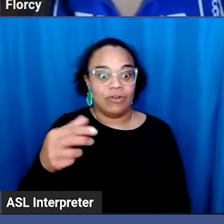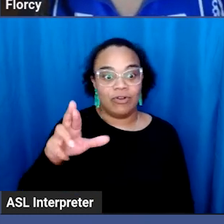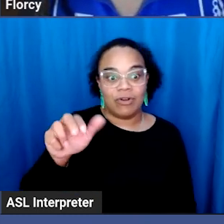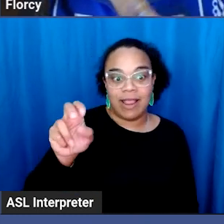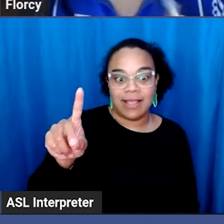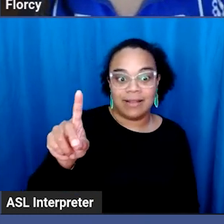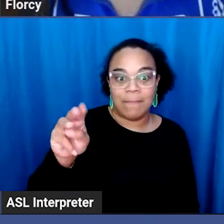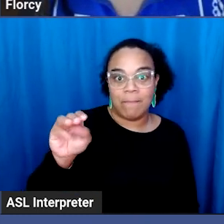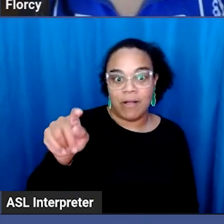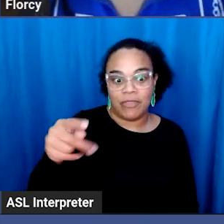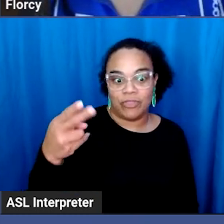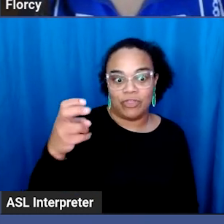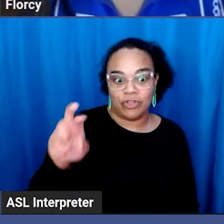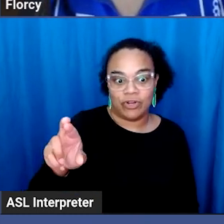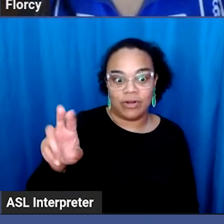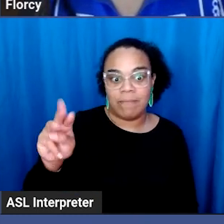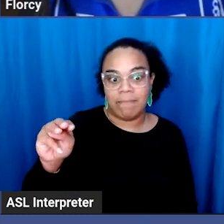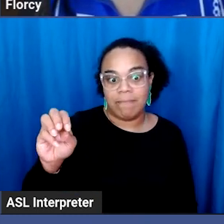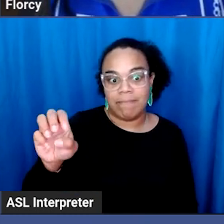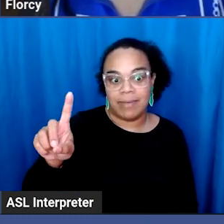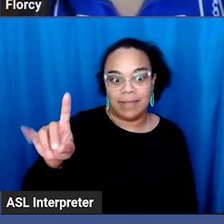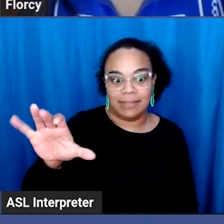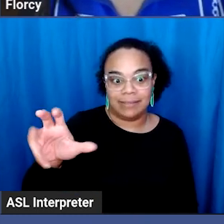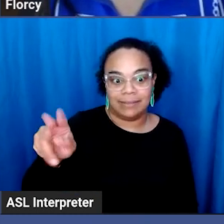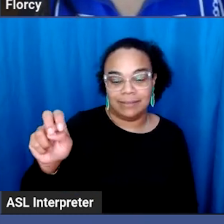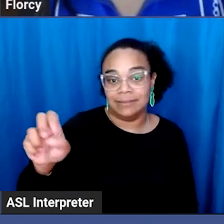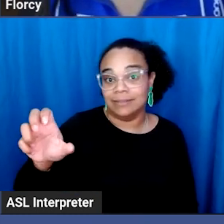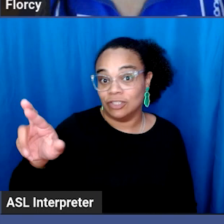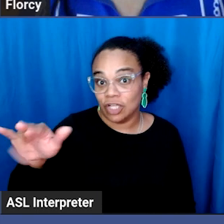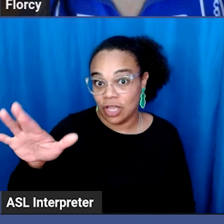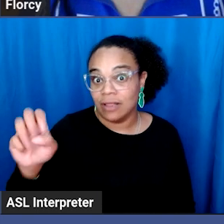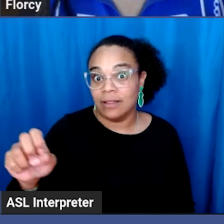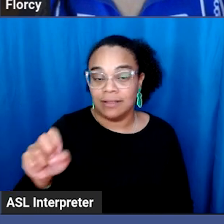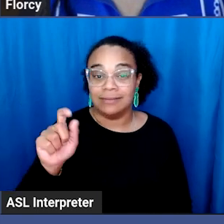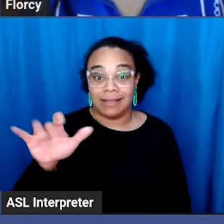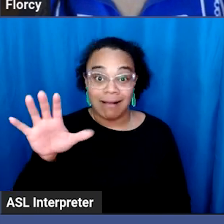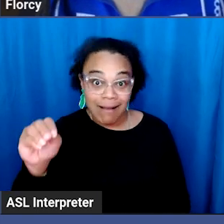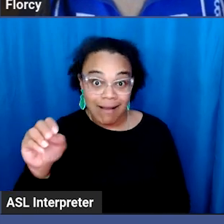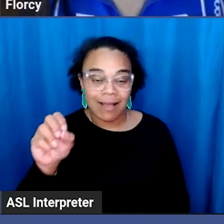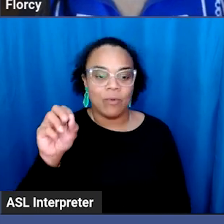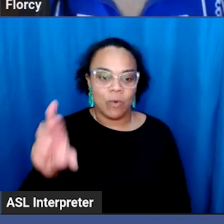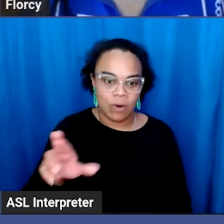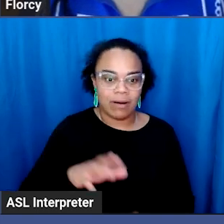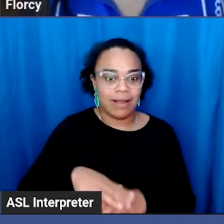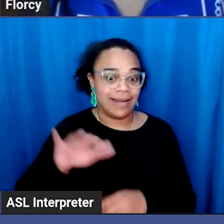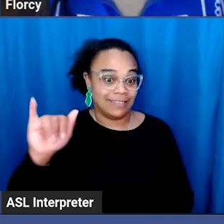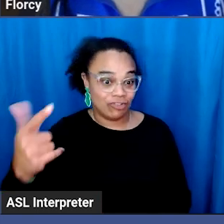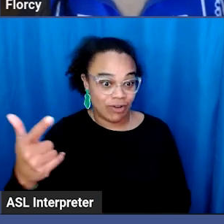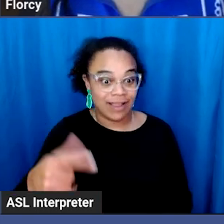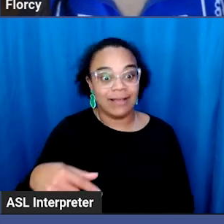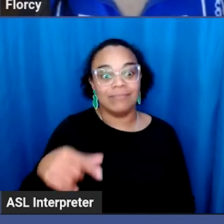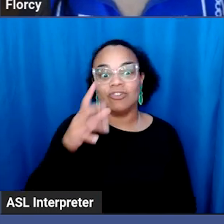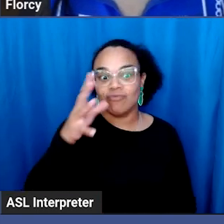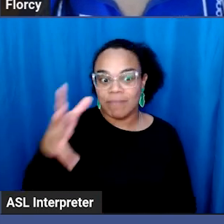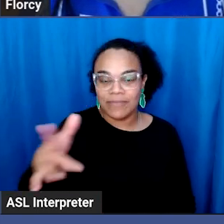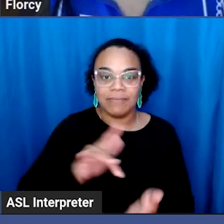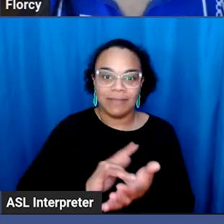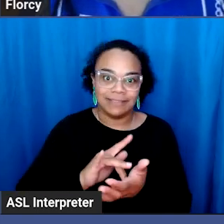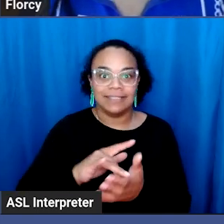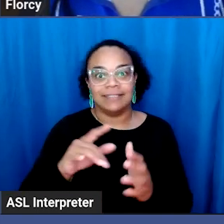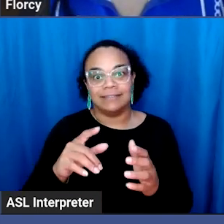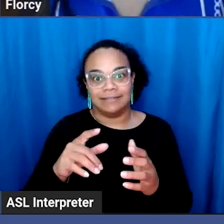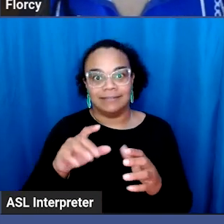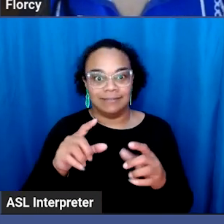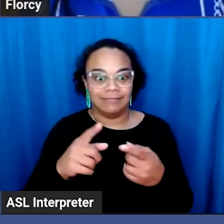grandmothermedicincircle.com. Also find me on Instagram, Grandmother Medicine Circle or FloorCX. I do